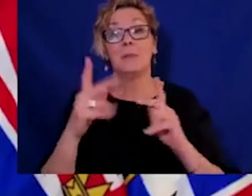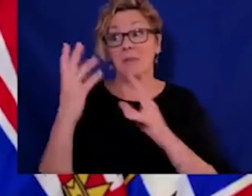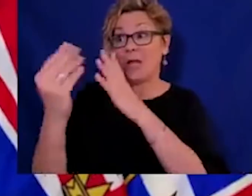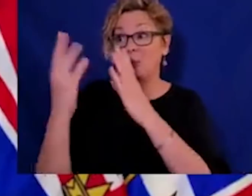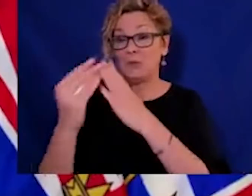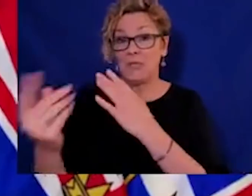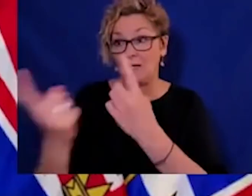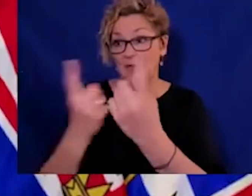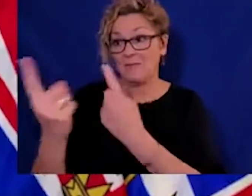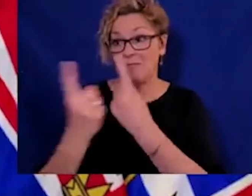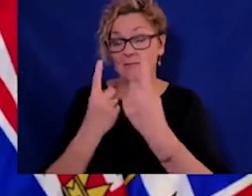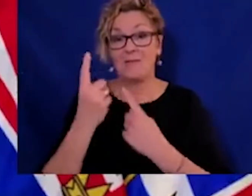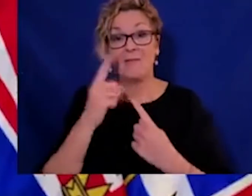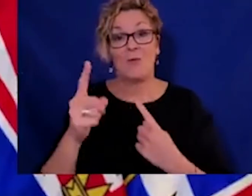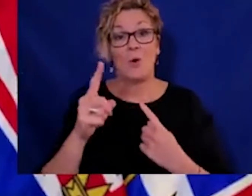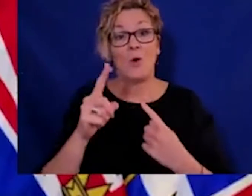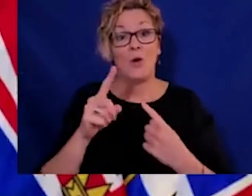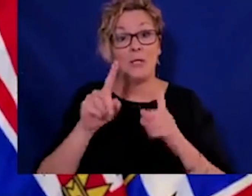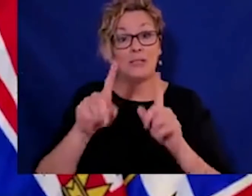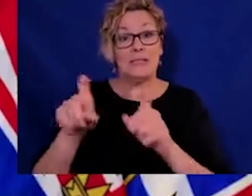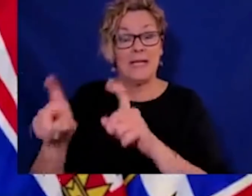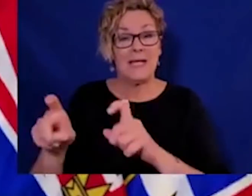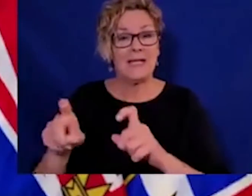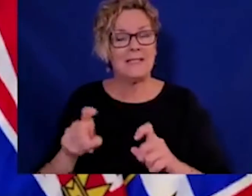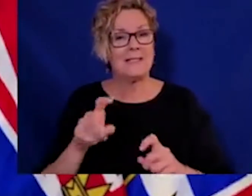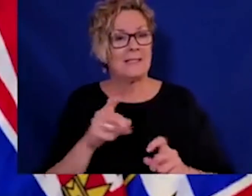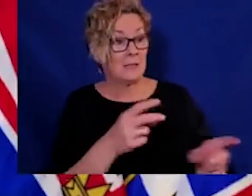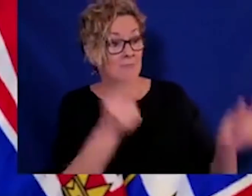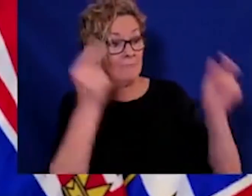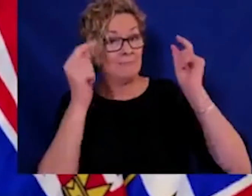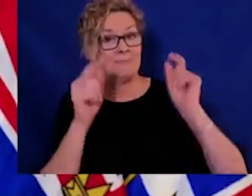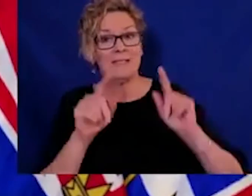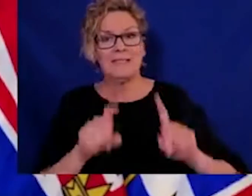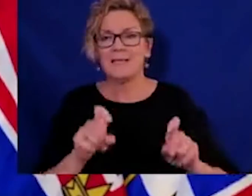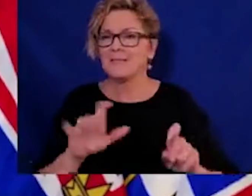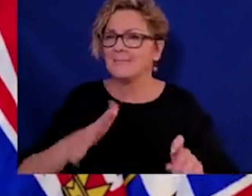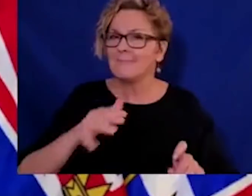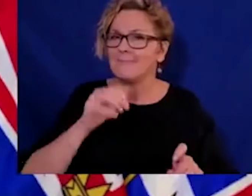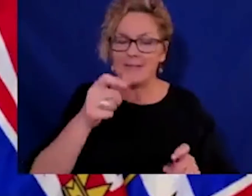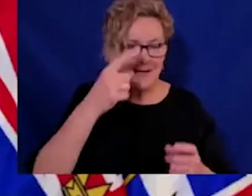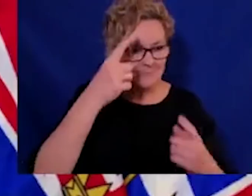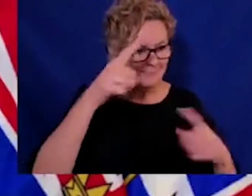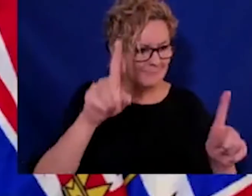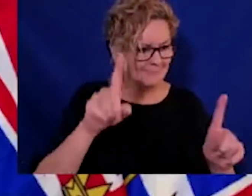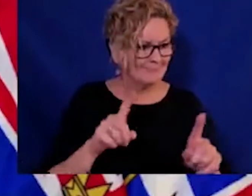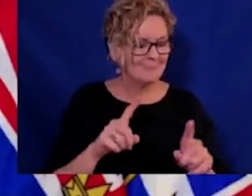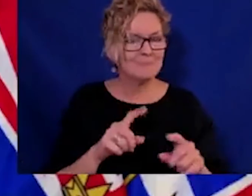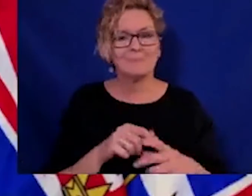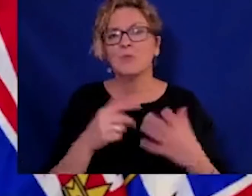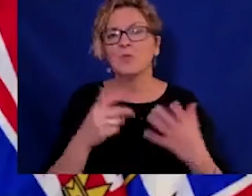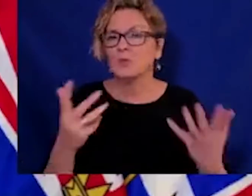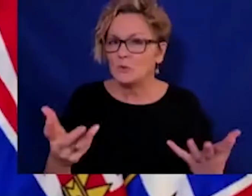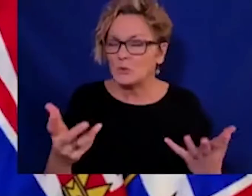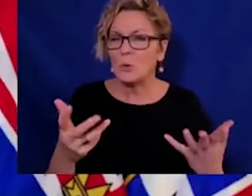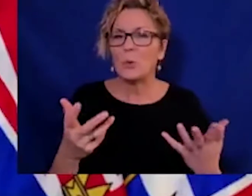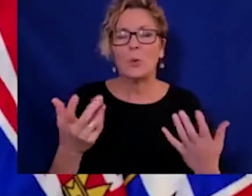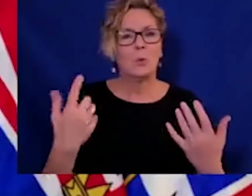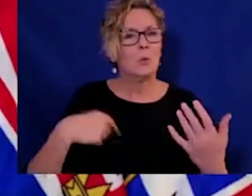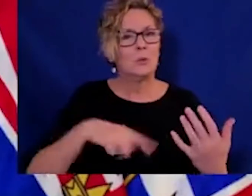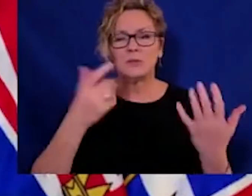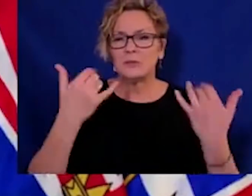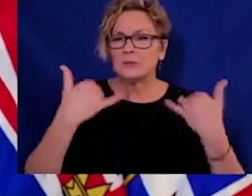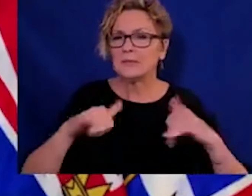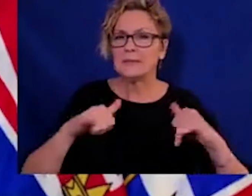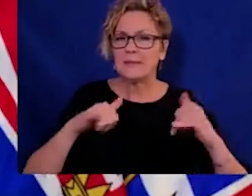these tests. And we hope, we have some expectations, particularly around detection of outbreaks in clusters